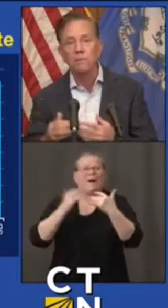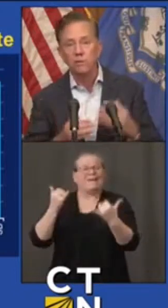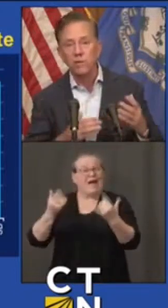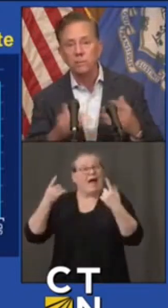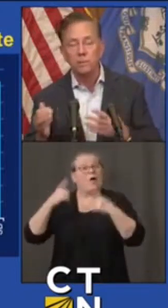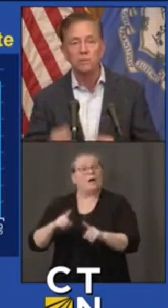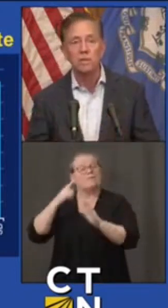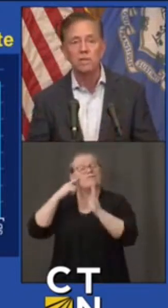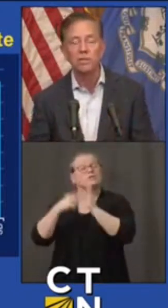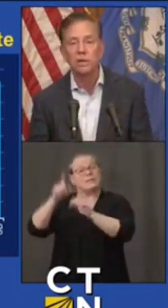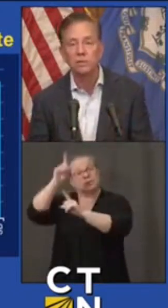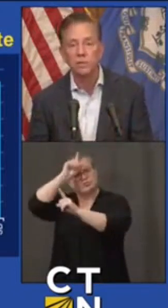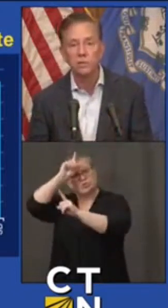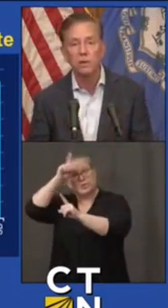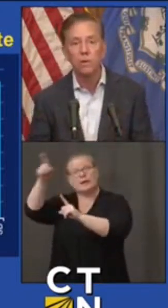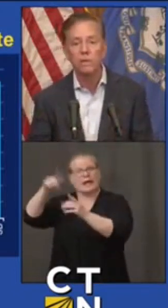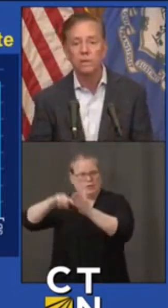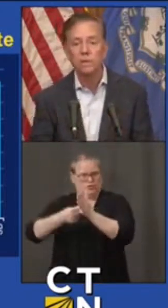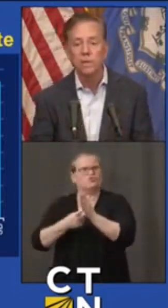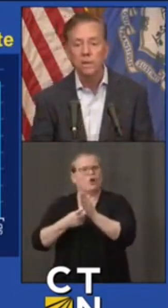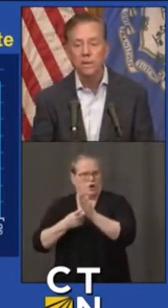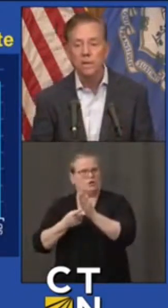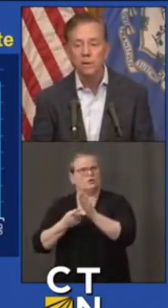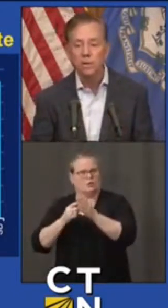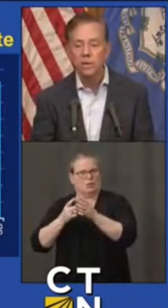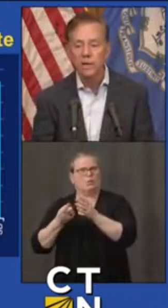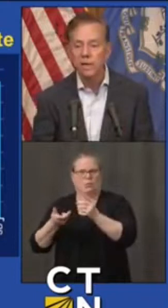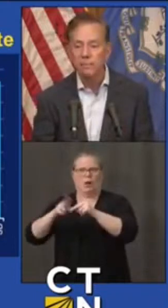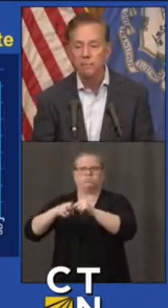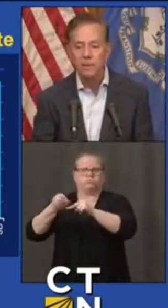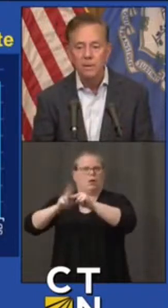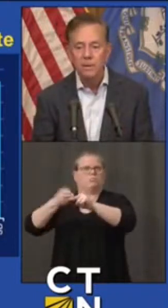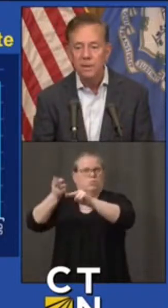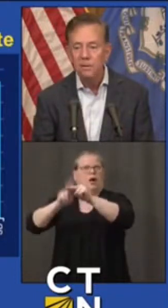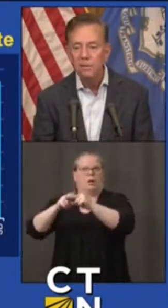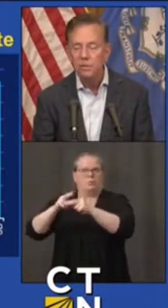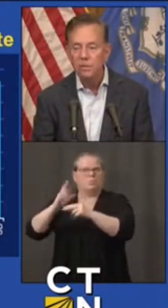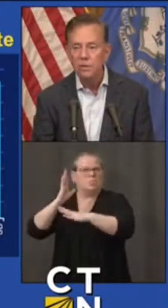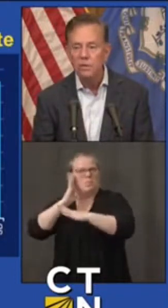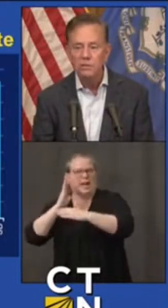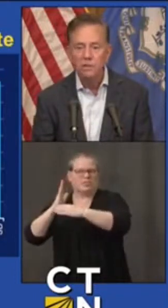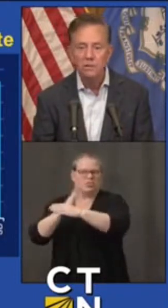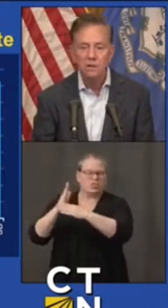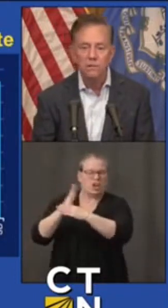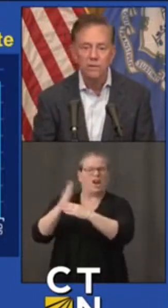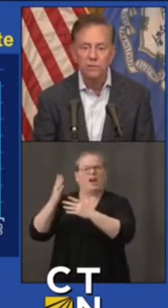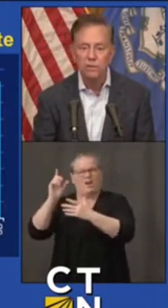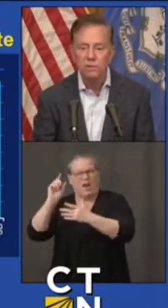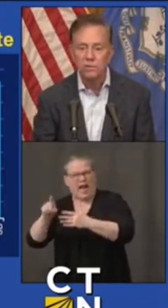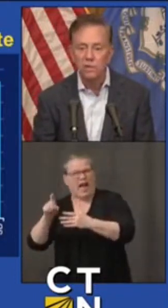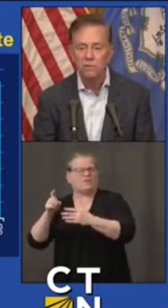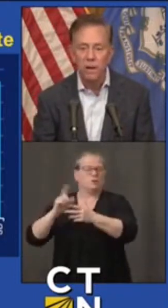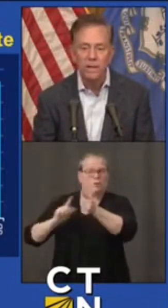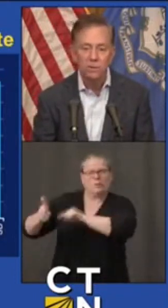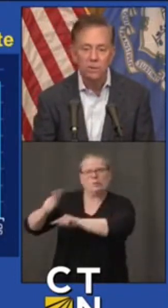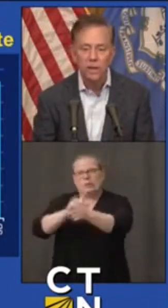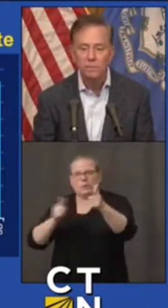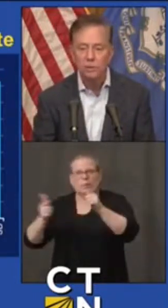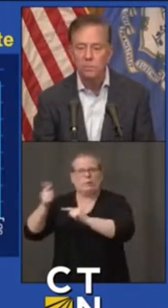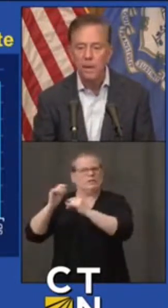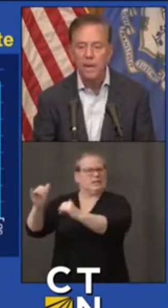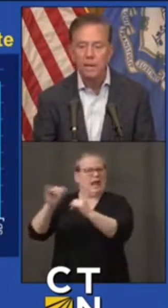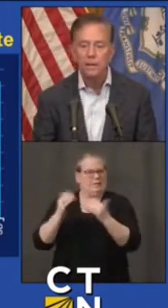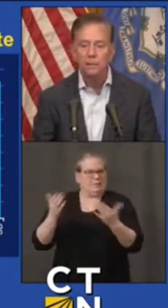for example, as they share just like we did here in Connecticut. You know, this chart is of interest. You can see Vermont, New